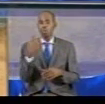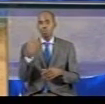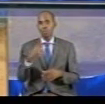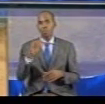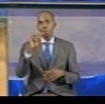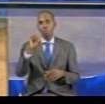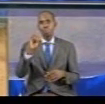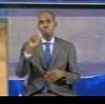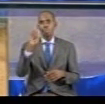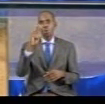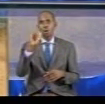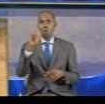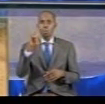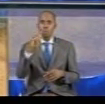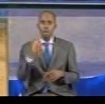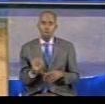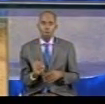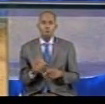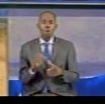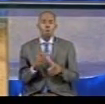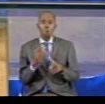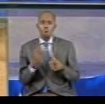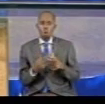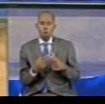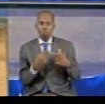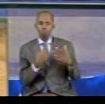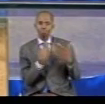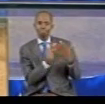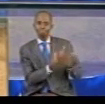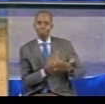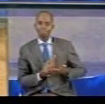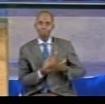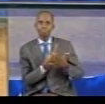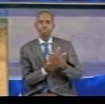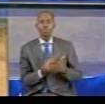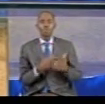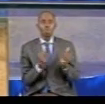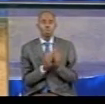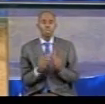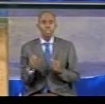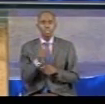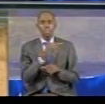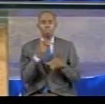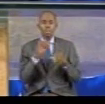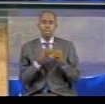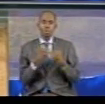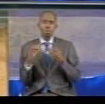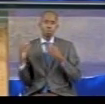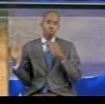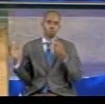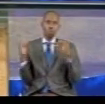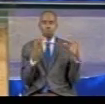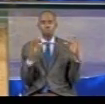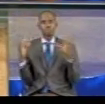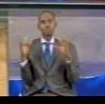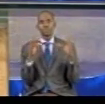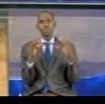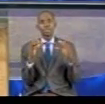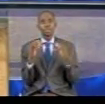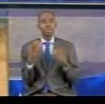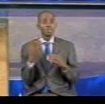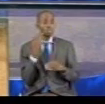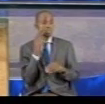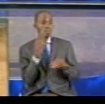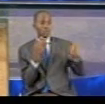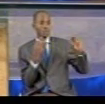Moabites. Neither contend with them in battle. Look at Moab. Don't touch